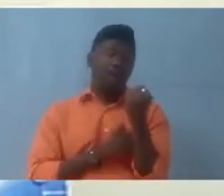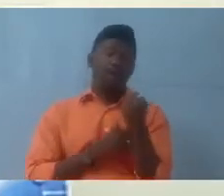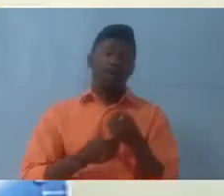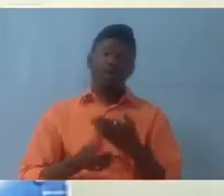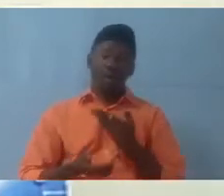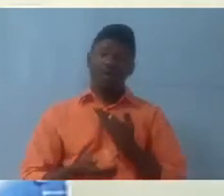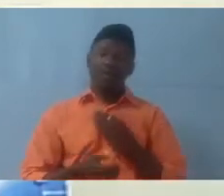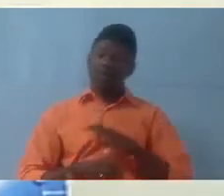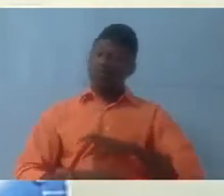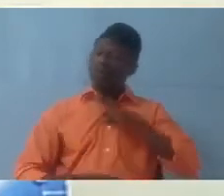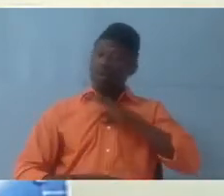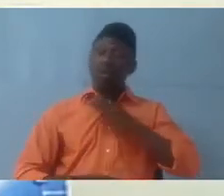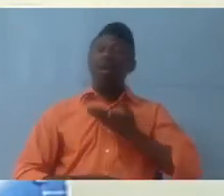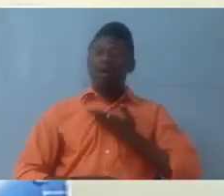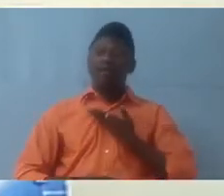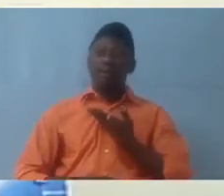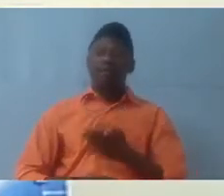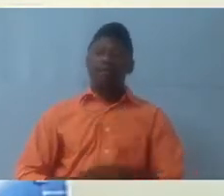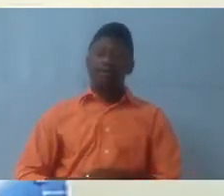power.